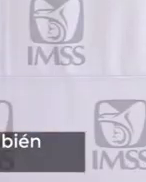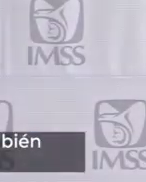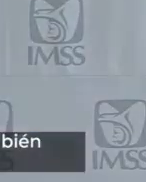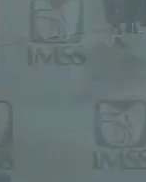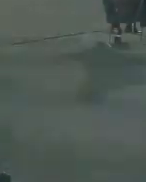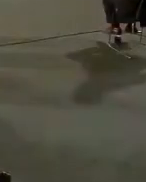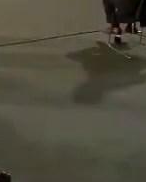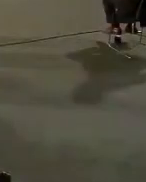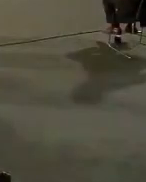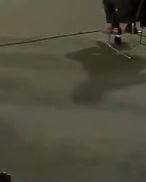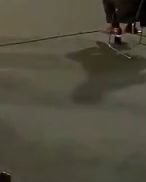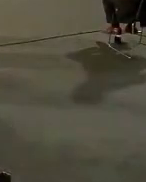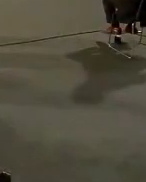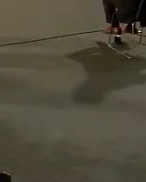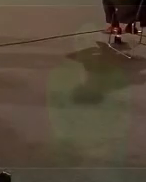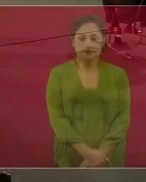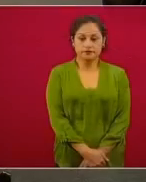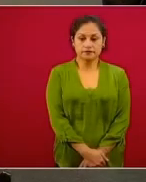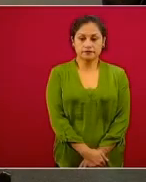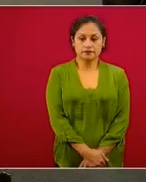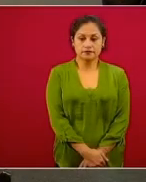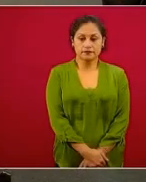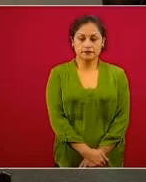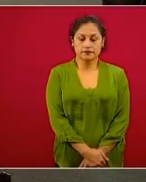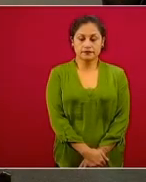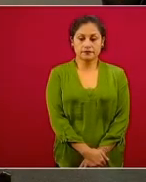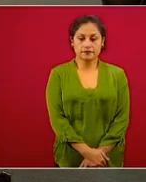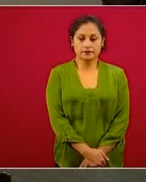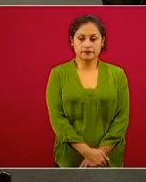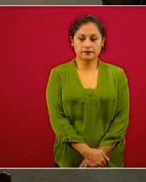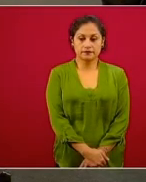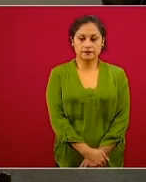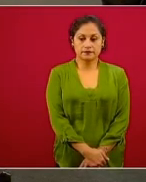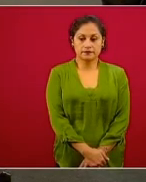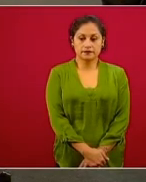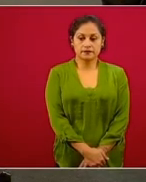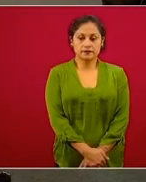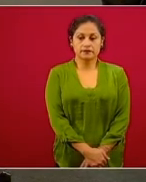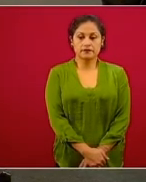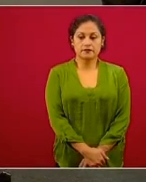We want you to be to rest assured and be at peace.